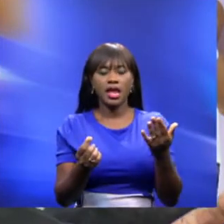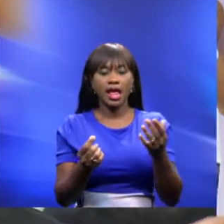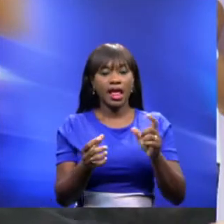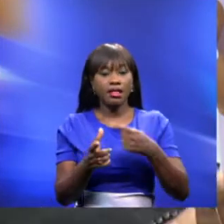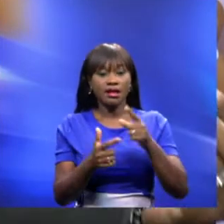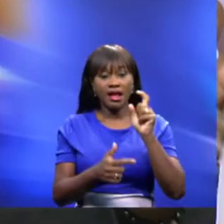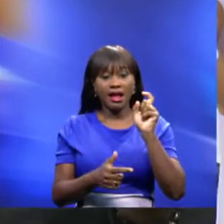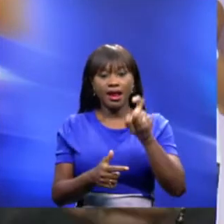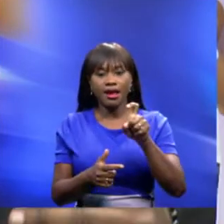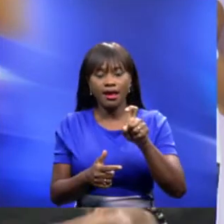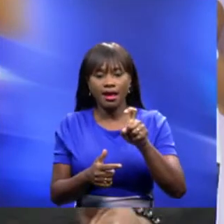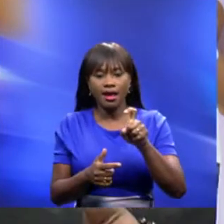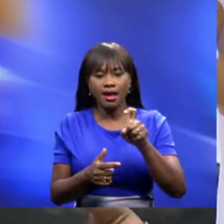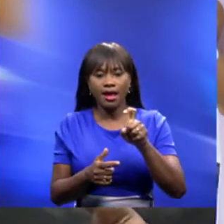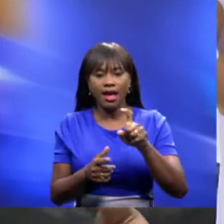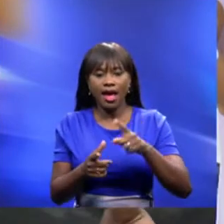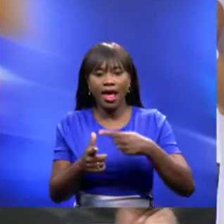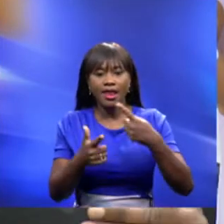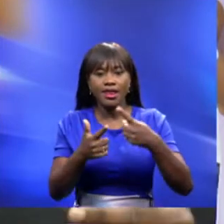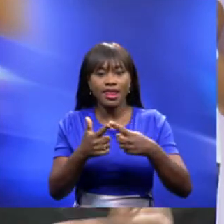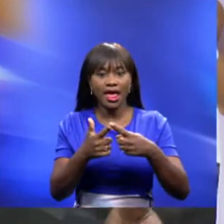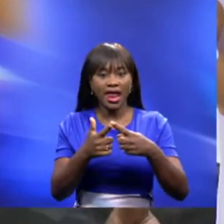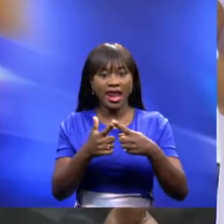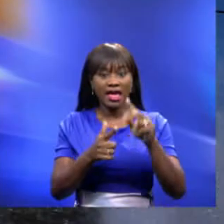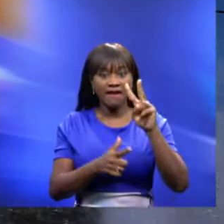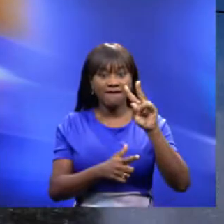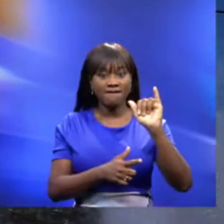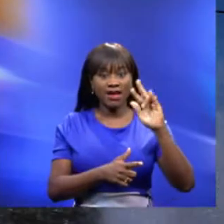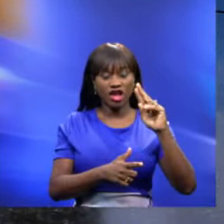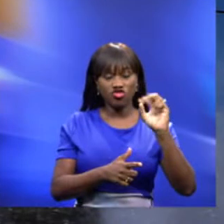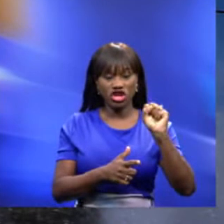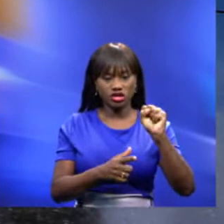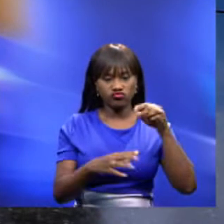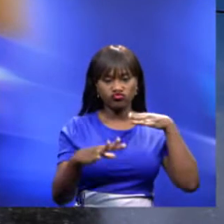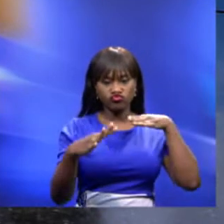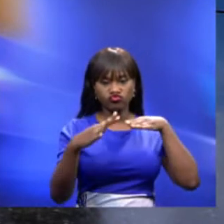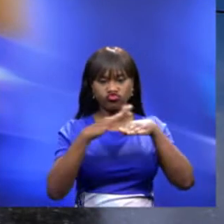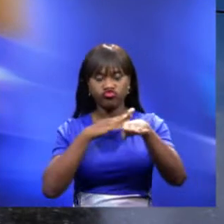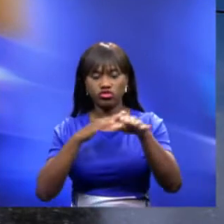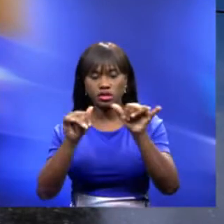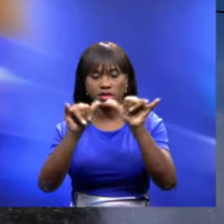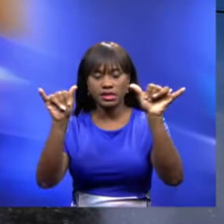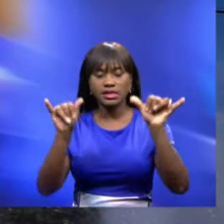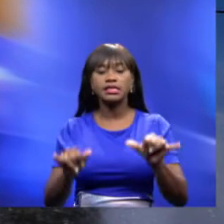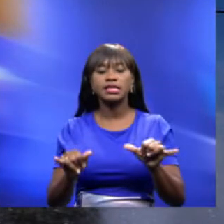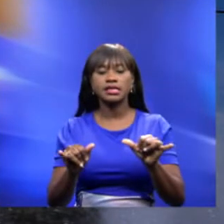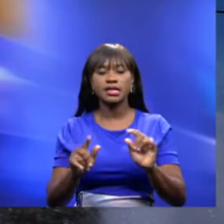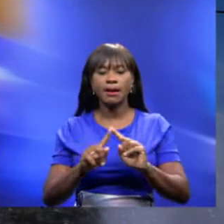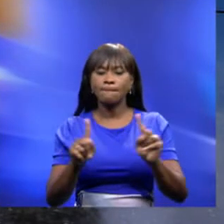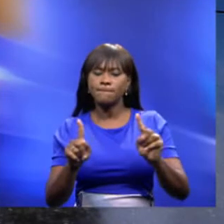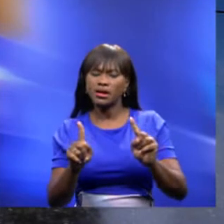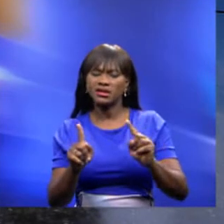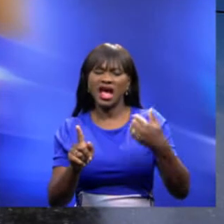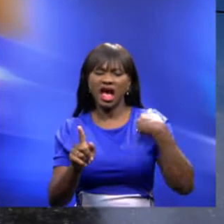click on it, that causes the malware to get into your system. Necessarily doesn't mean that it's going to be attacked at the same time. They would do something